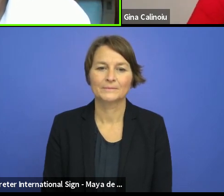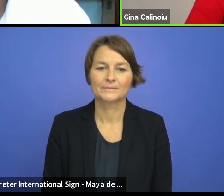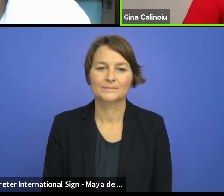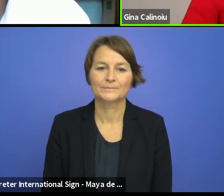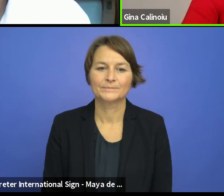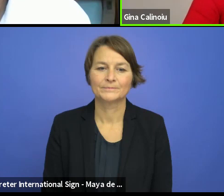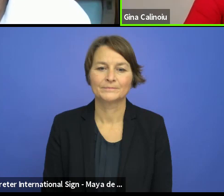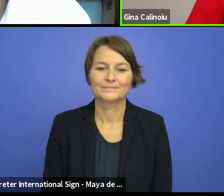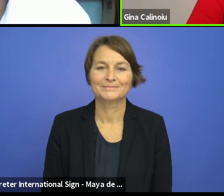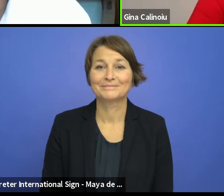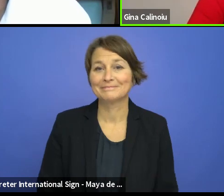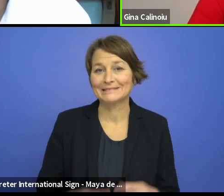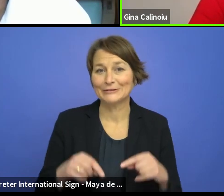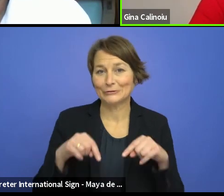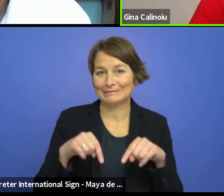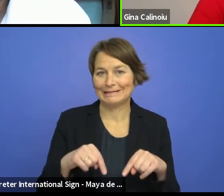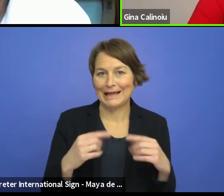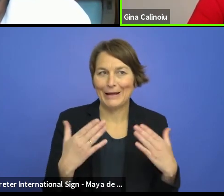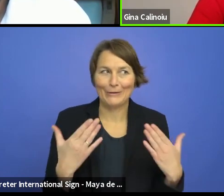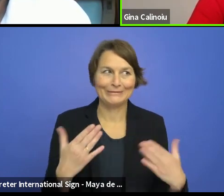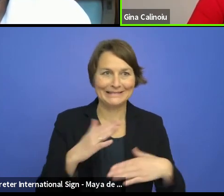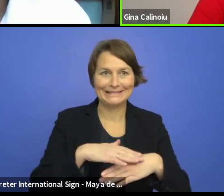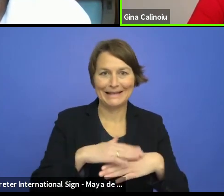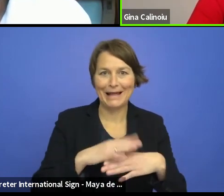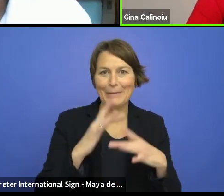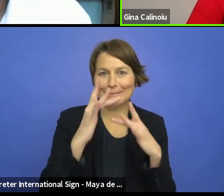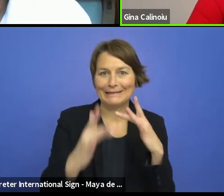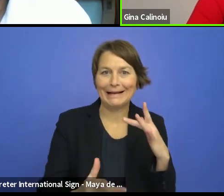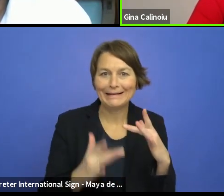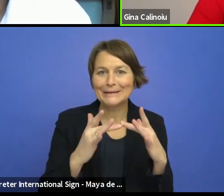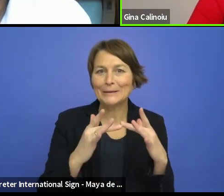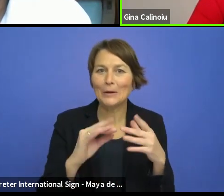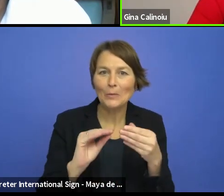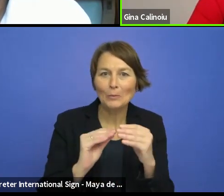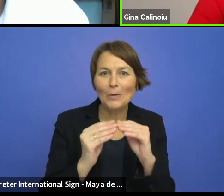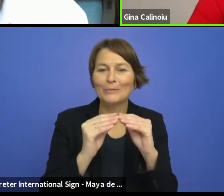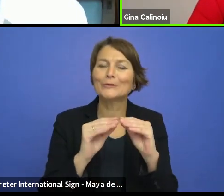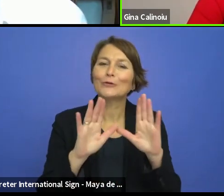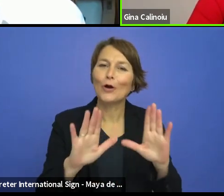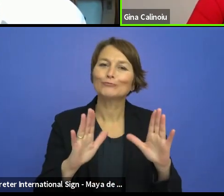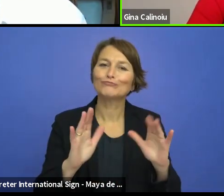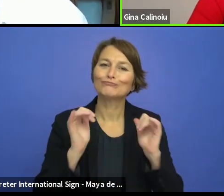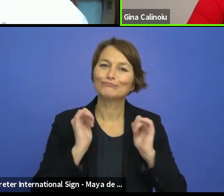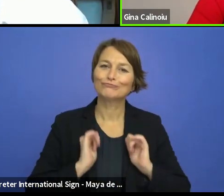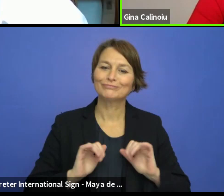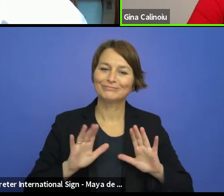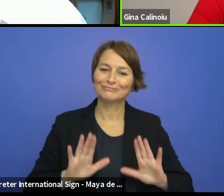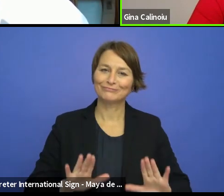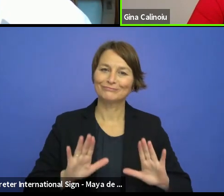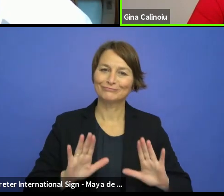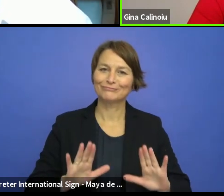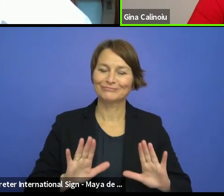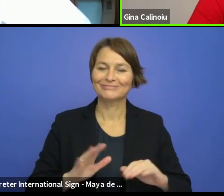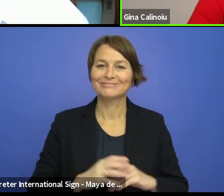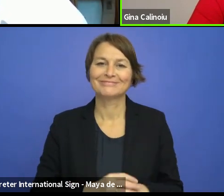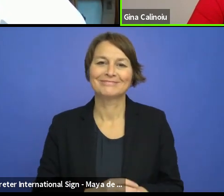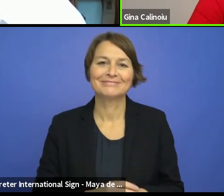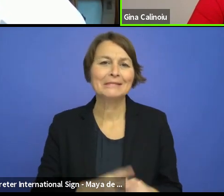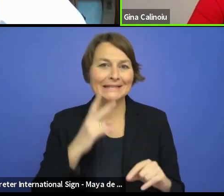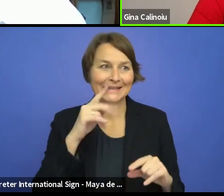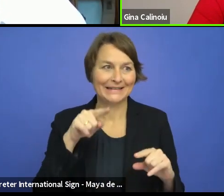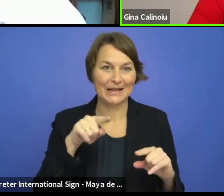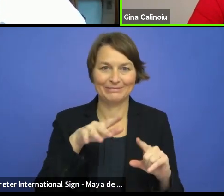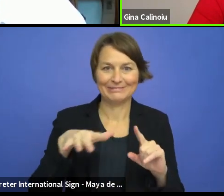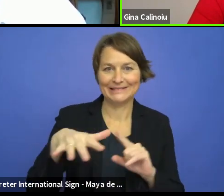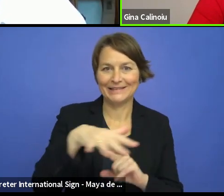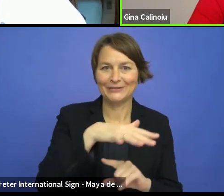Difficult times, digital area requires patience and adjusting to the situation,